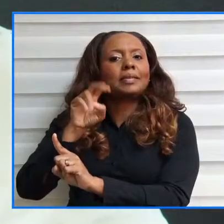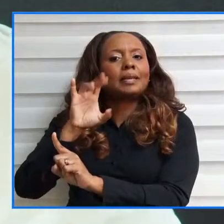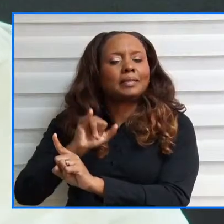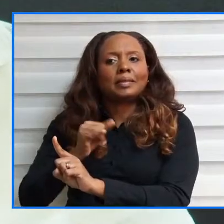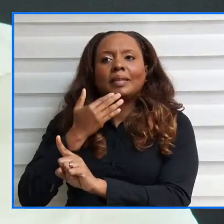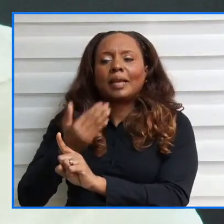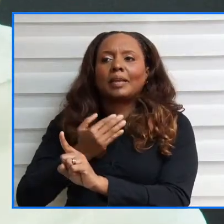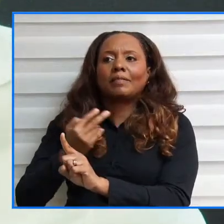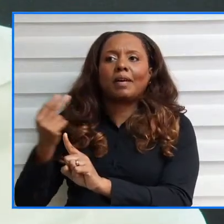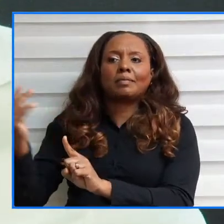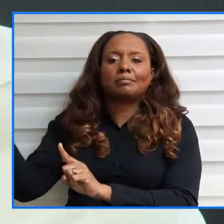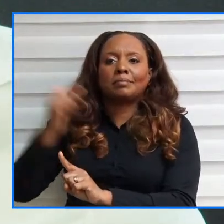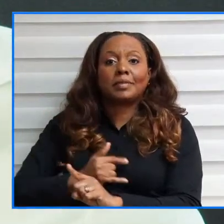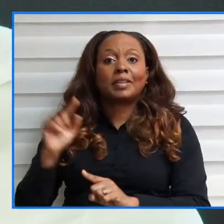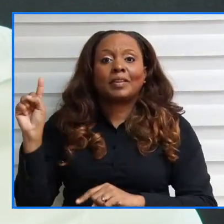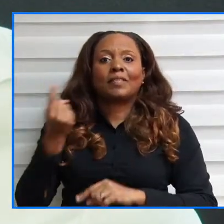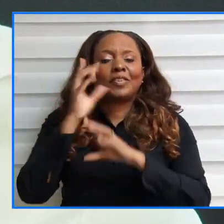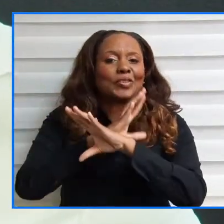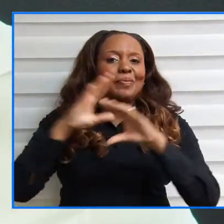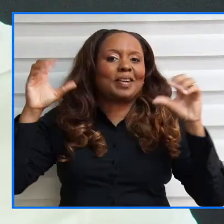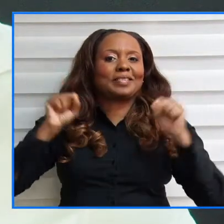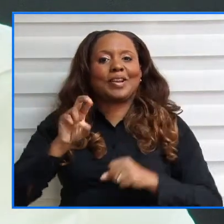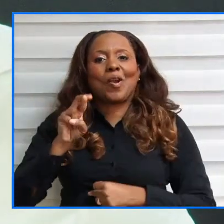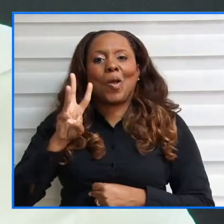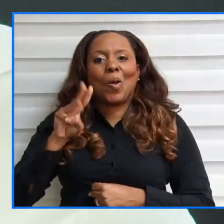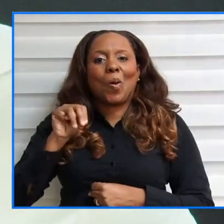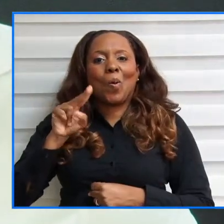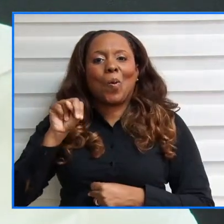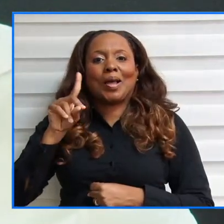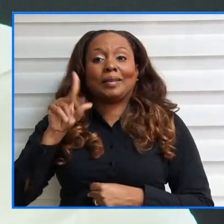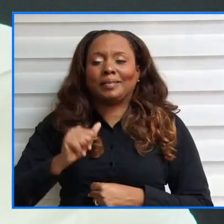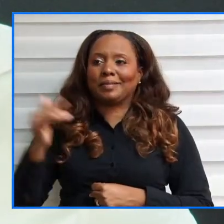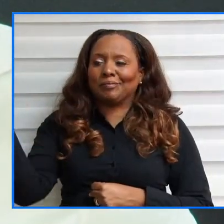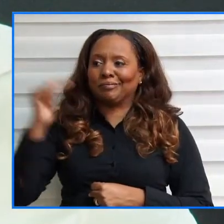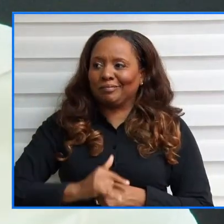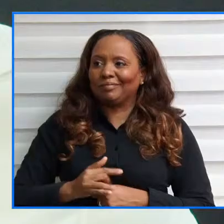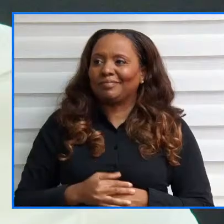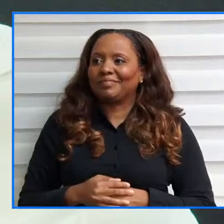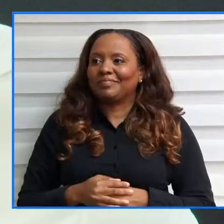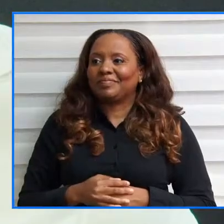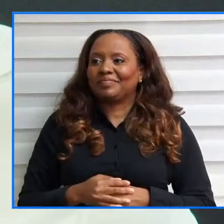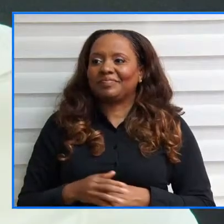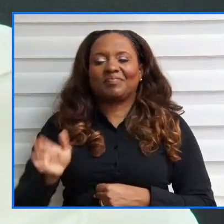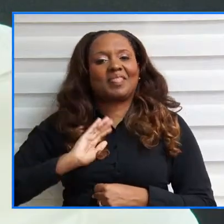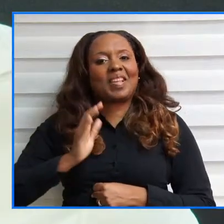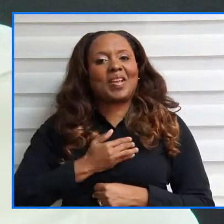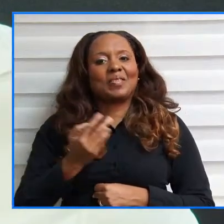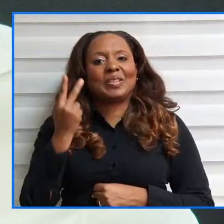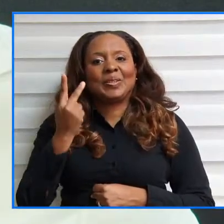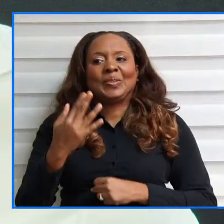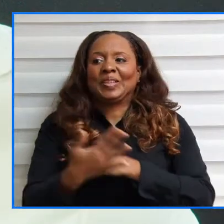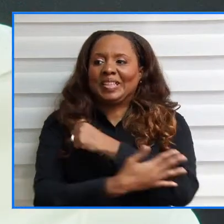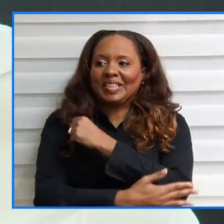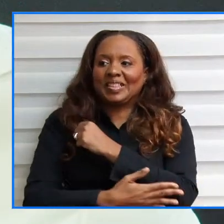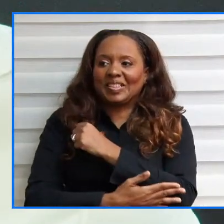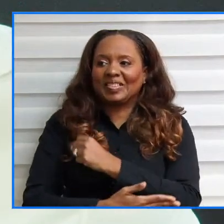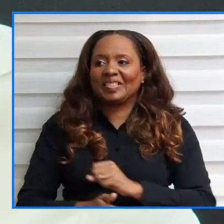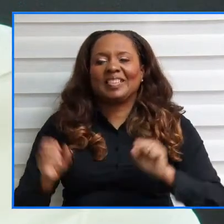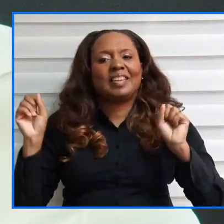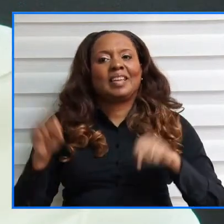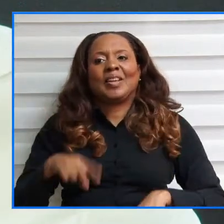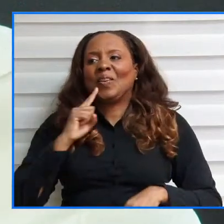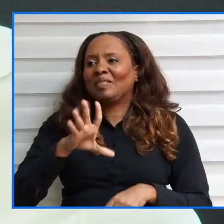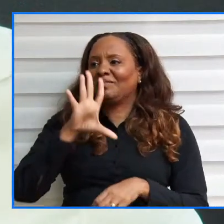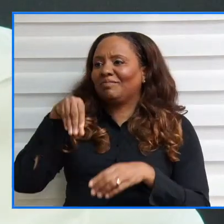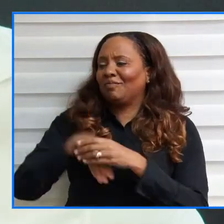the first president of Rwanda to do so. Our two countries, I believe, can be and play that role